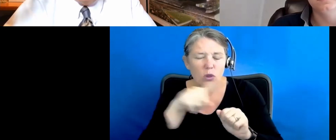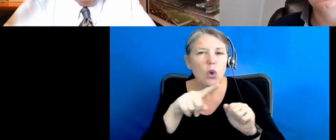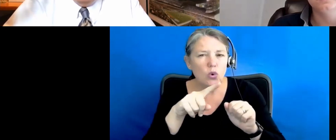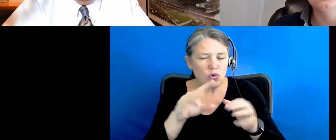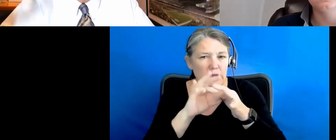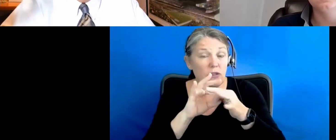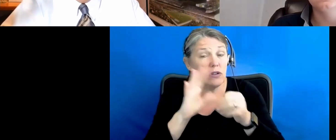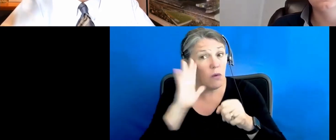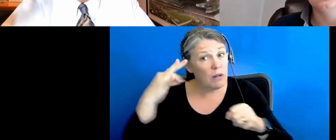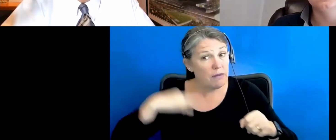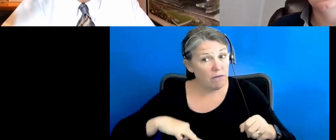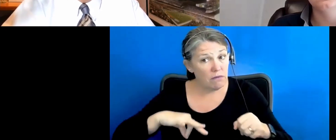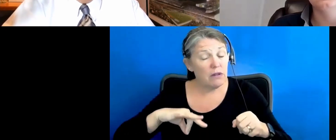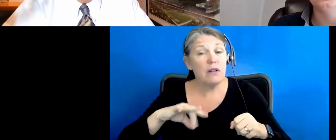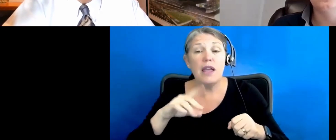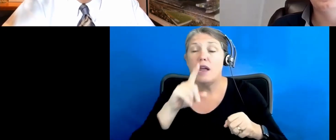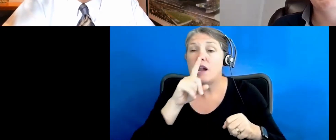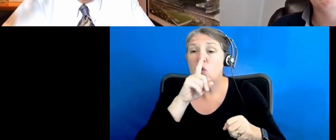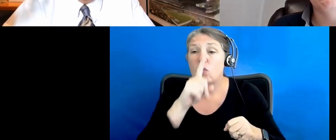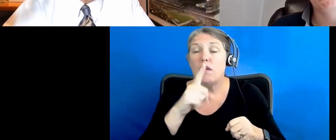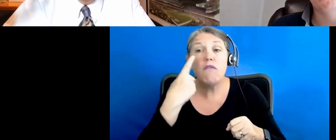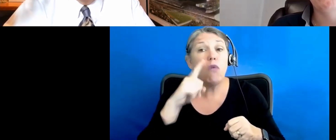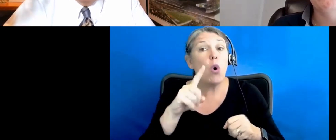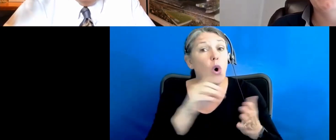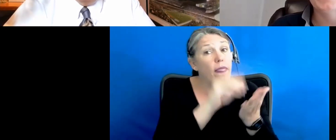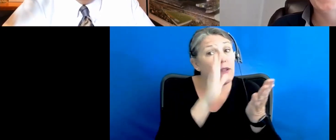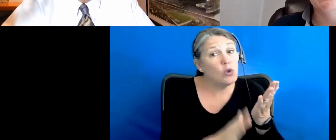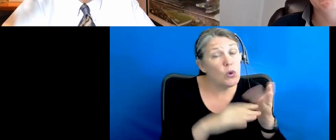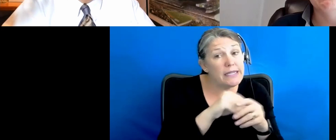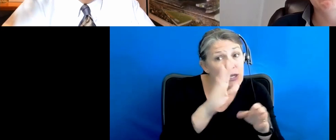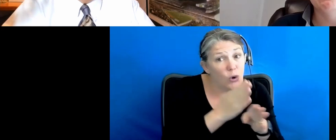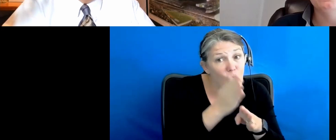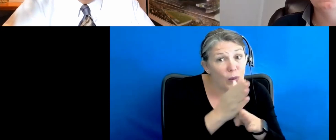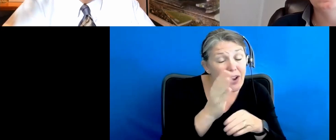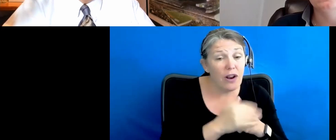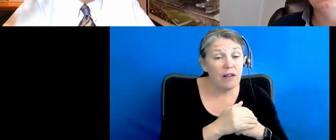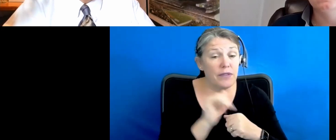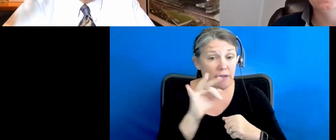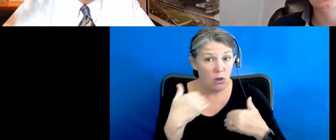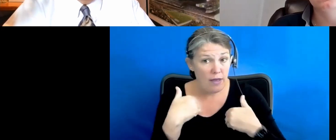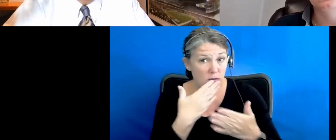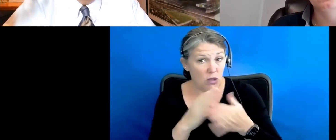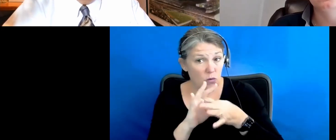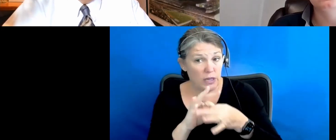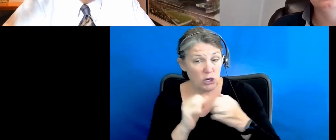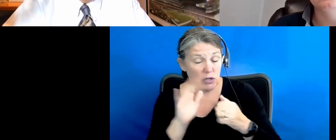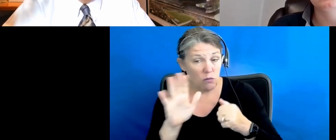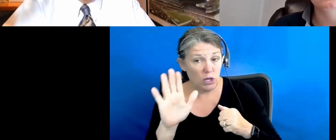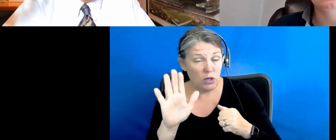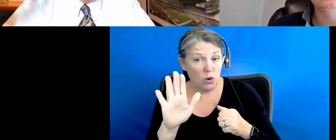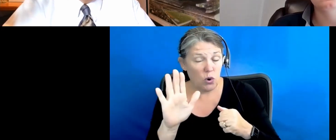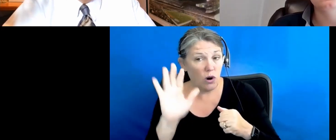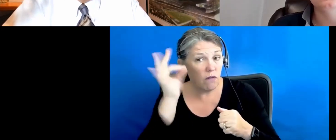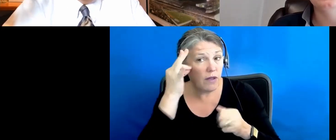be beneficial, certainly for the students in your career, if you have a good relationship with your